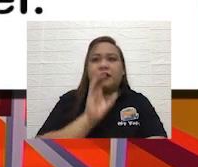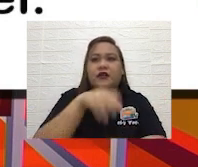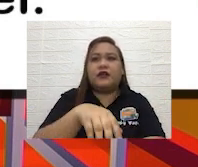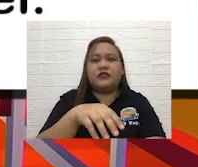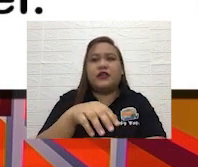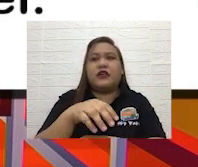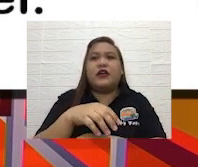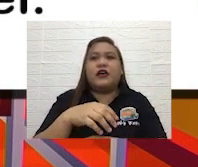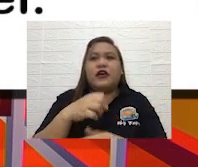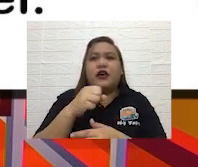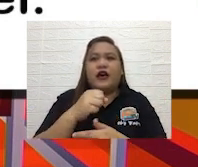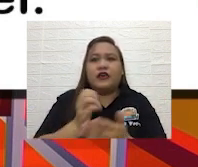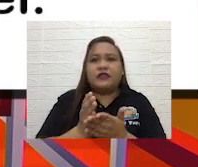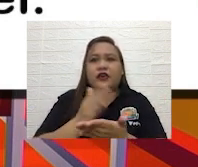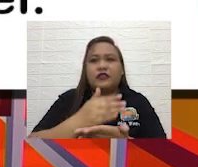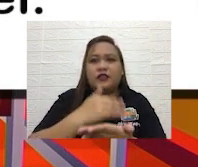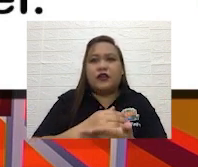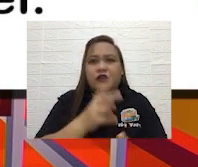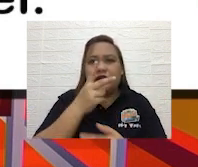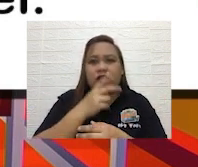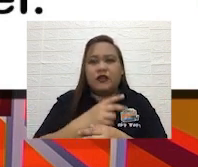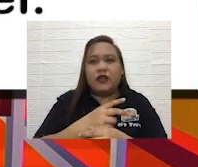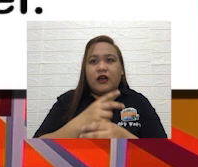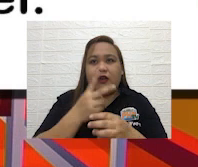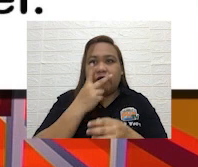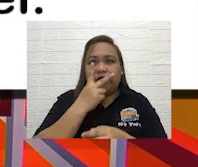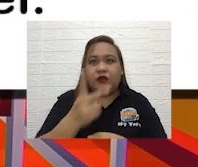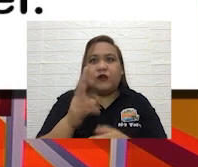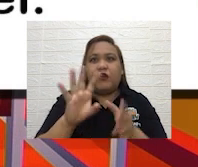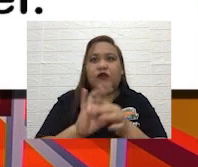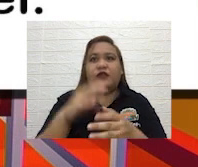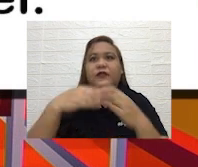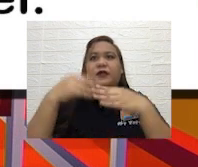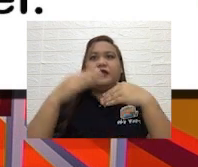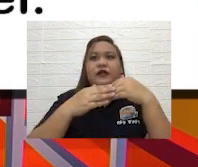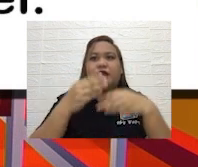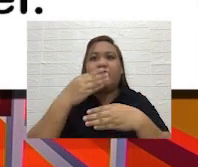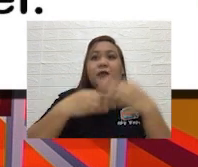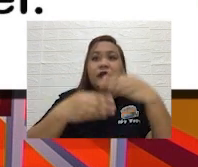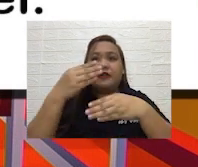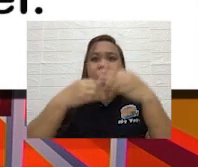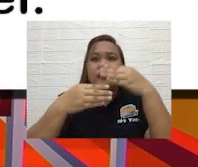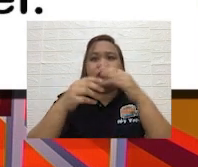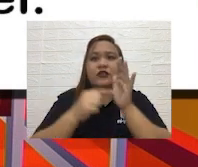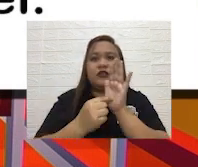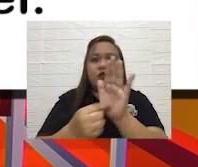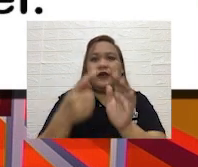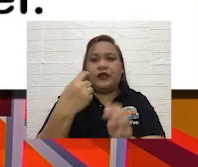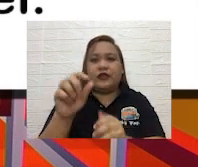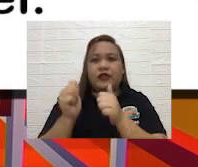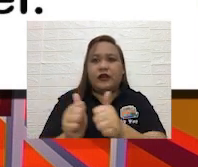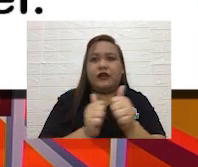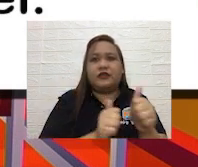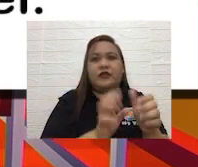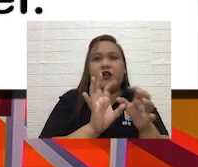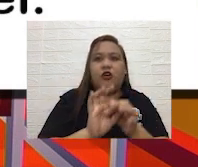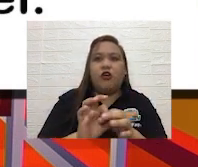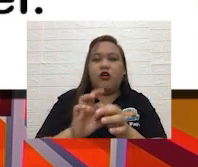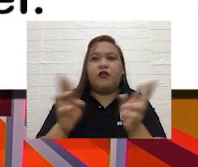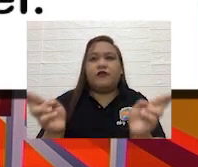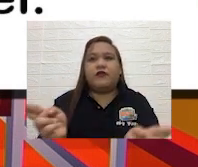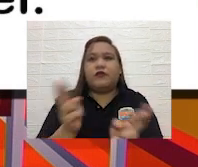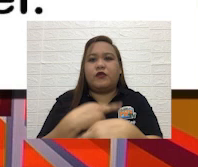building showing the arrangement of rooms and areas at a particular level. The floor plan